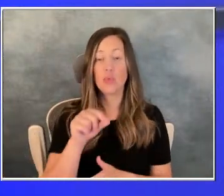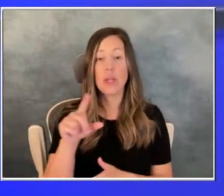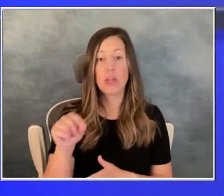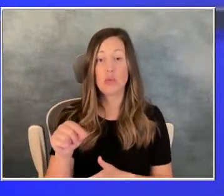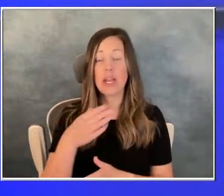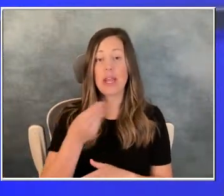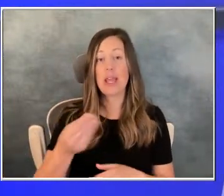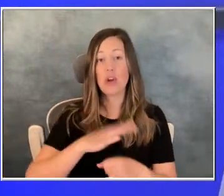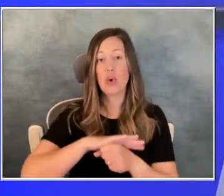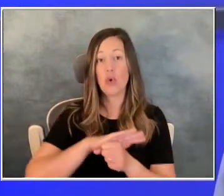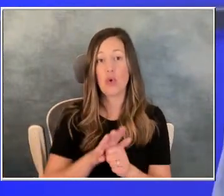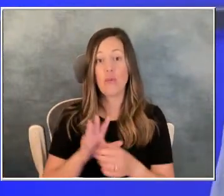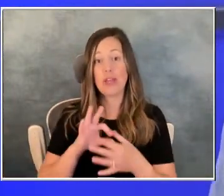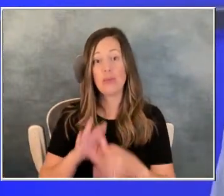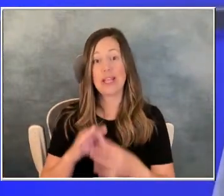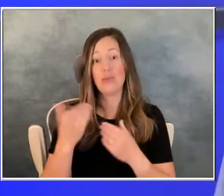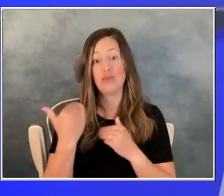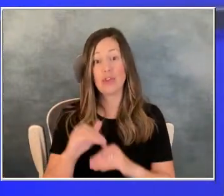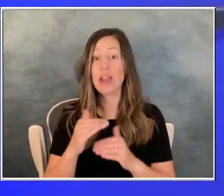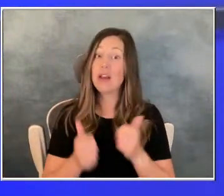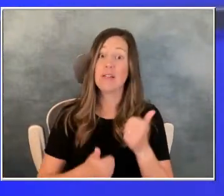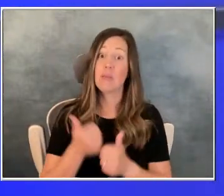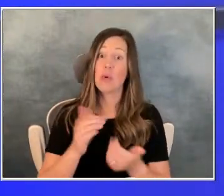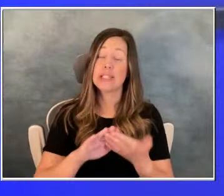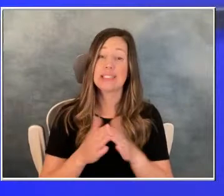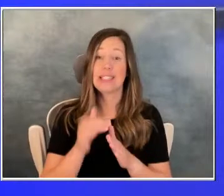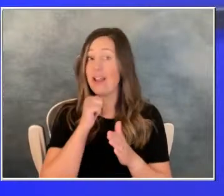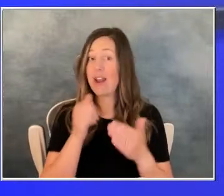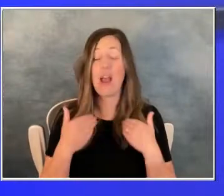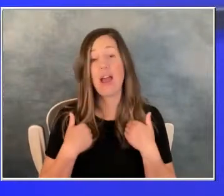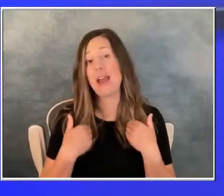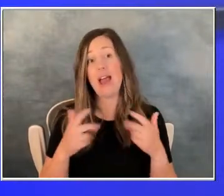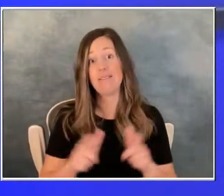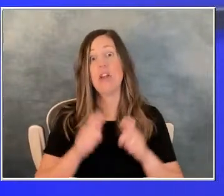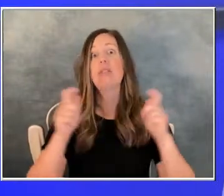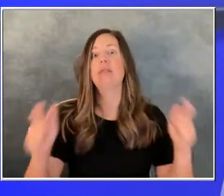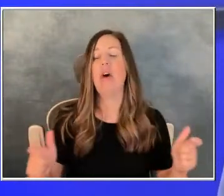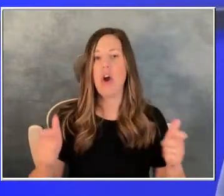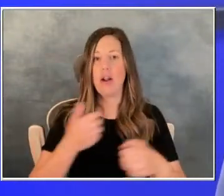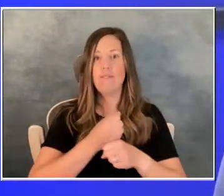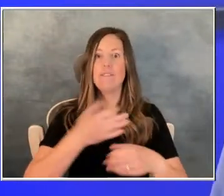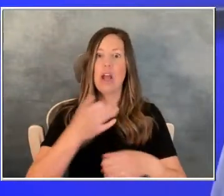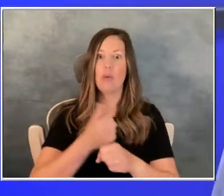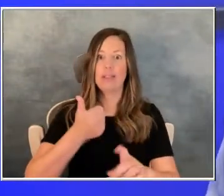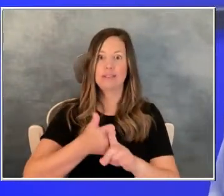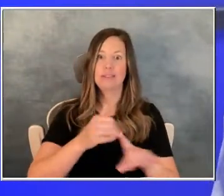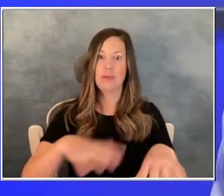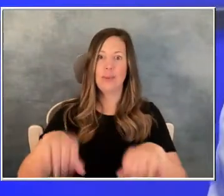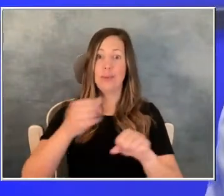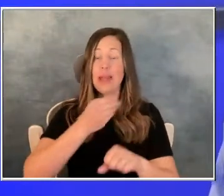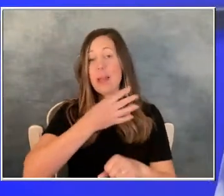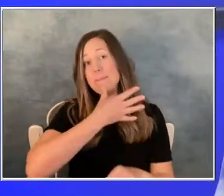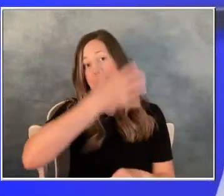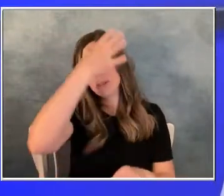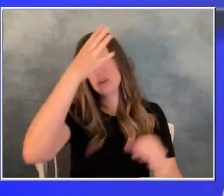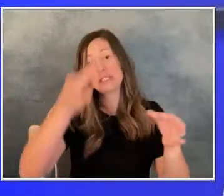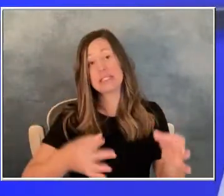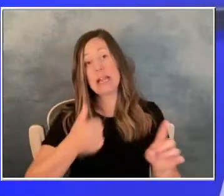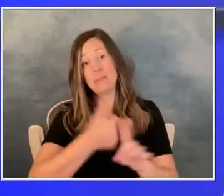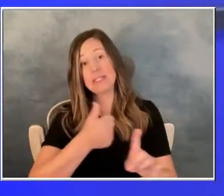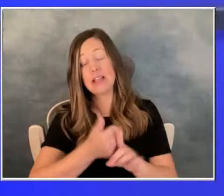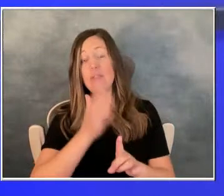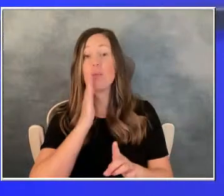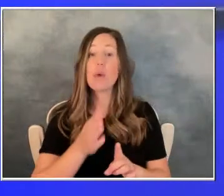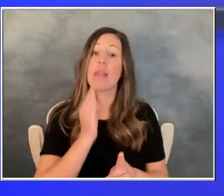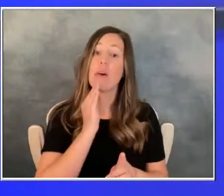COVID-related restrictions, most cities did not do large fireworks shows. And parents took it upon themselves to do the fireworks at